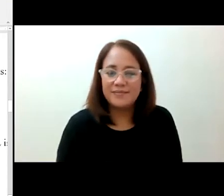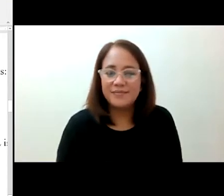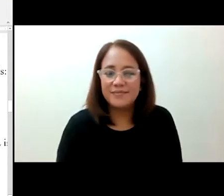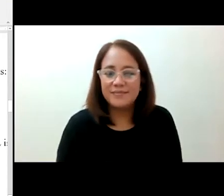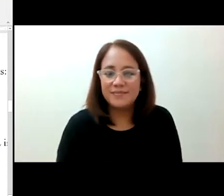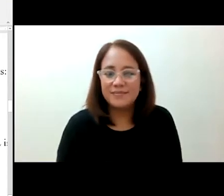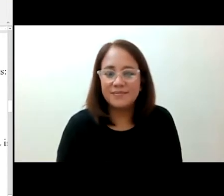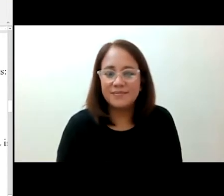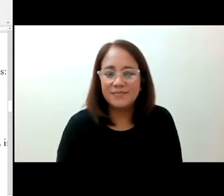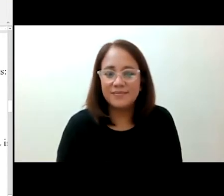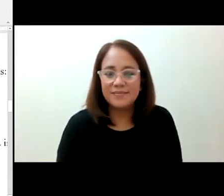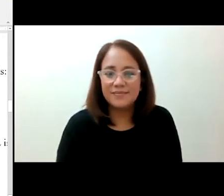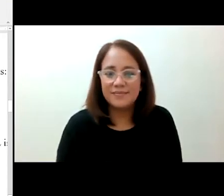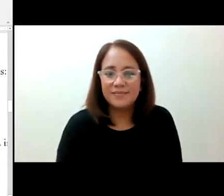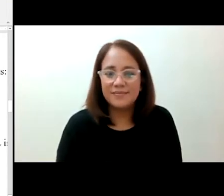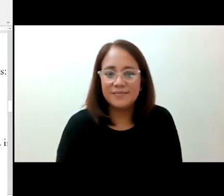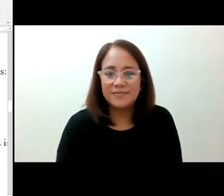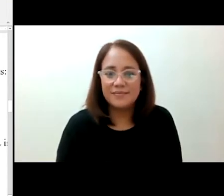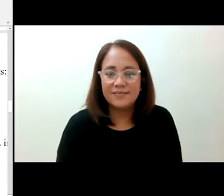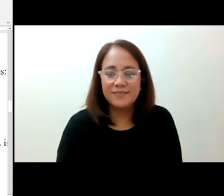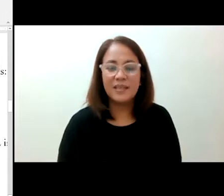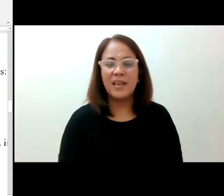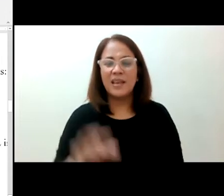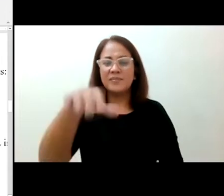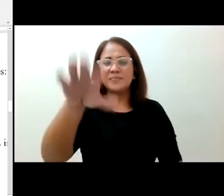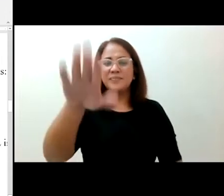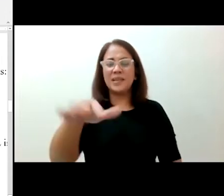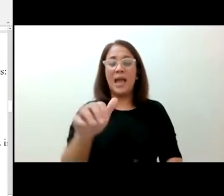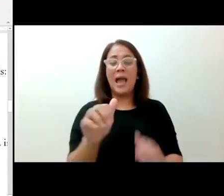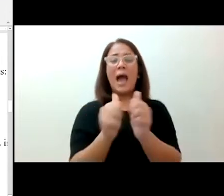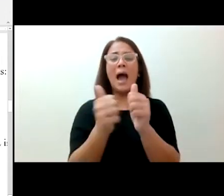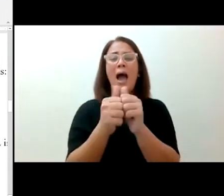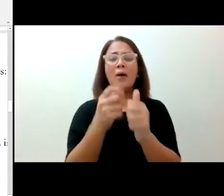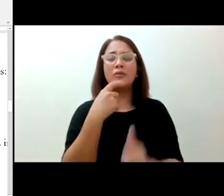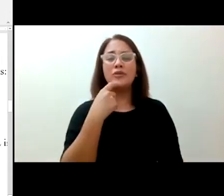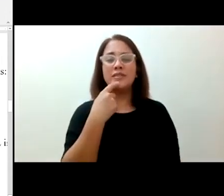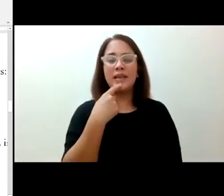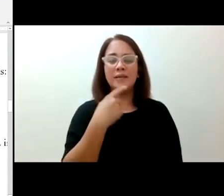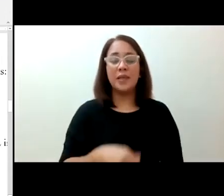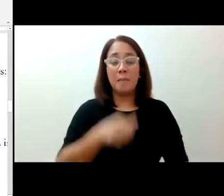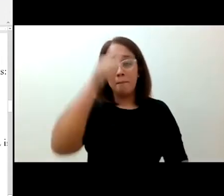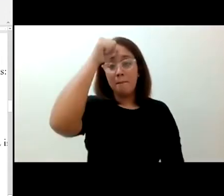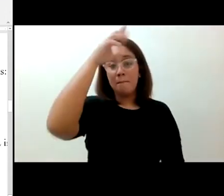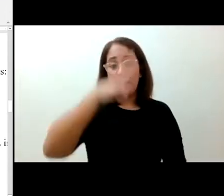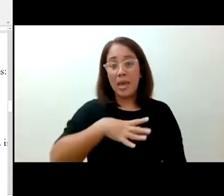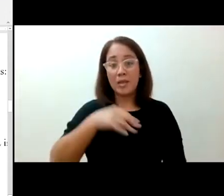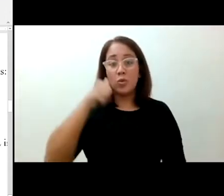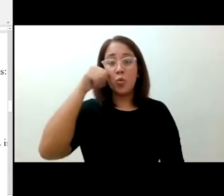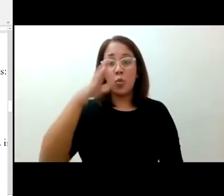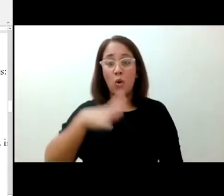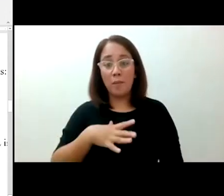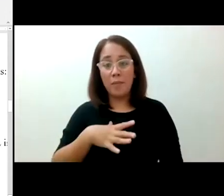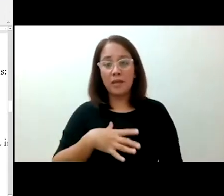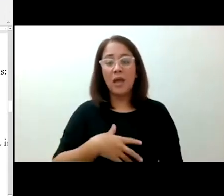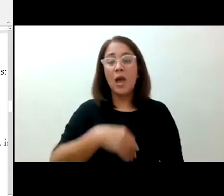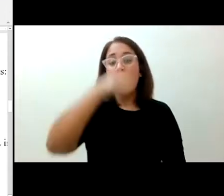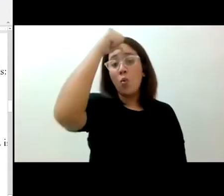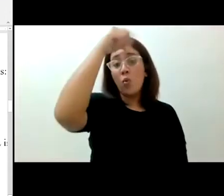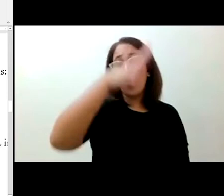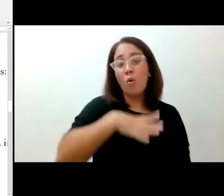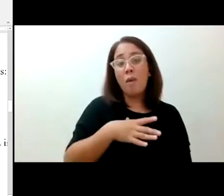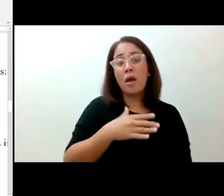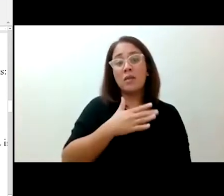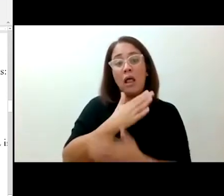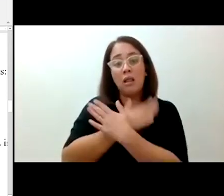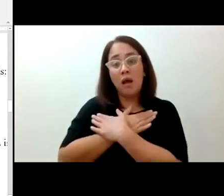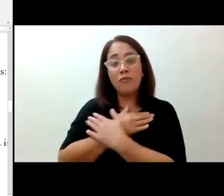Well, how do you say you have a man and a woman and the man loves a woman? How do you sign